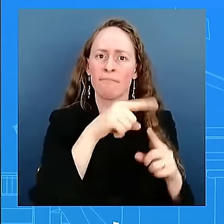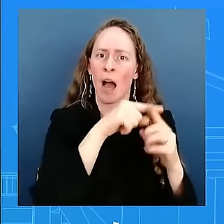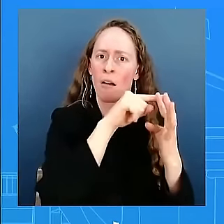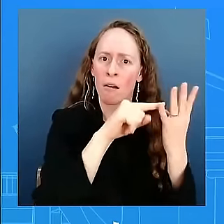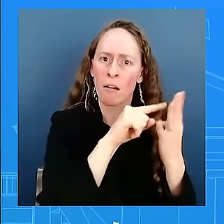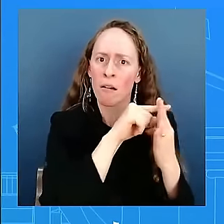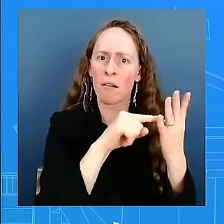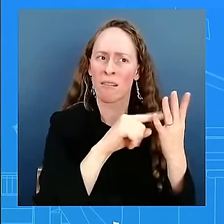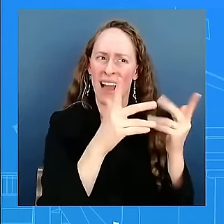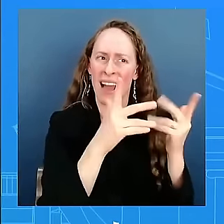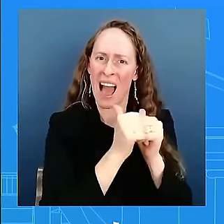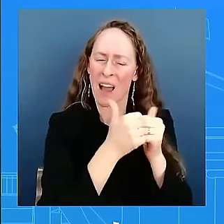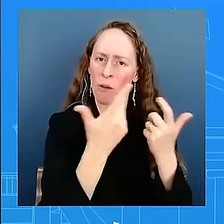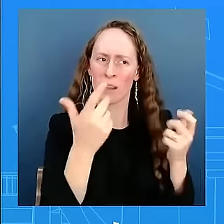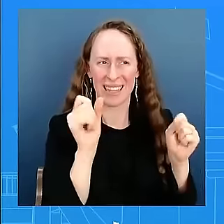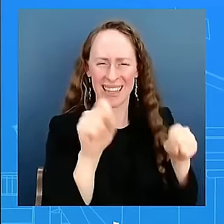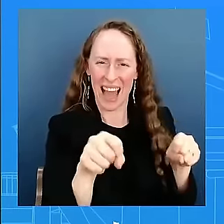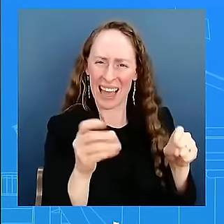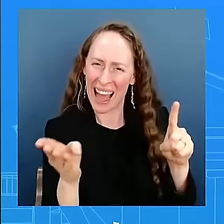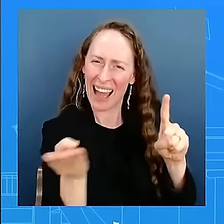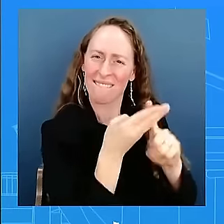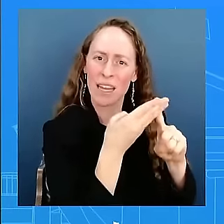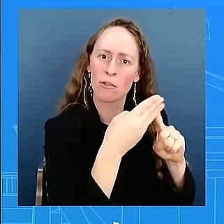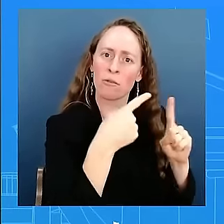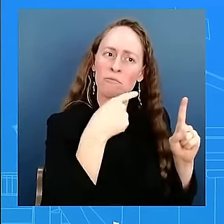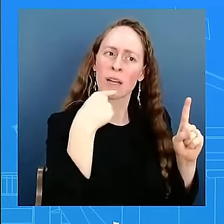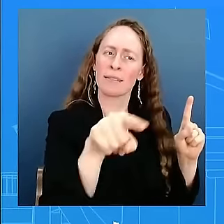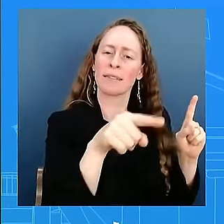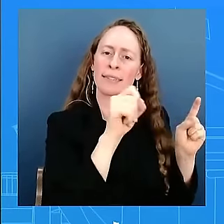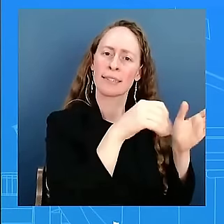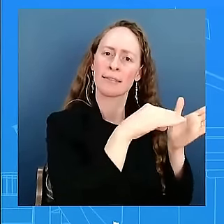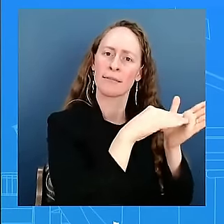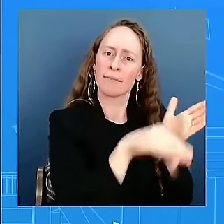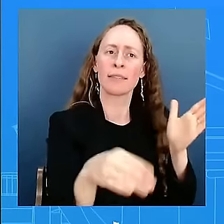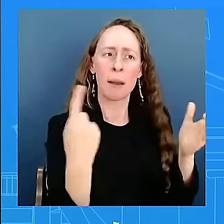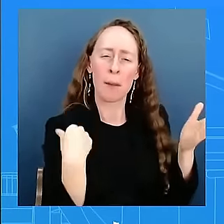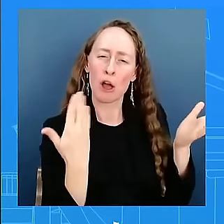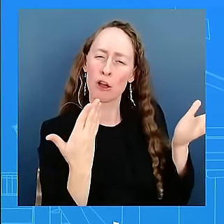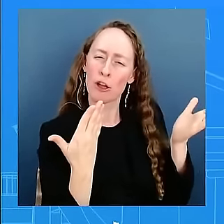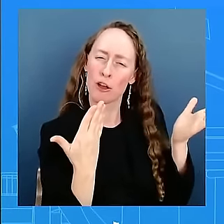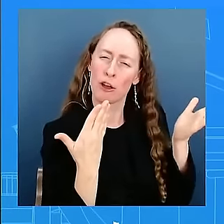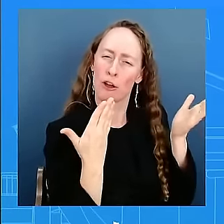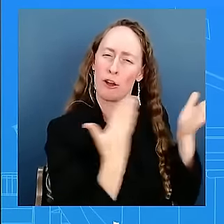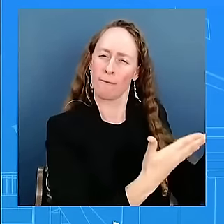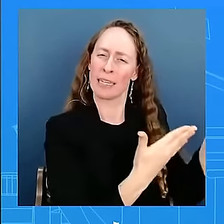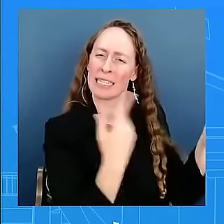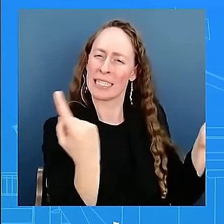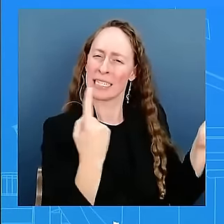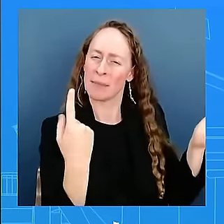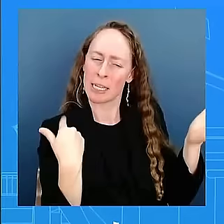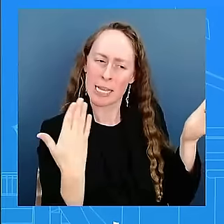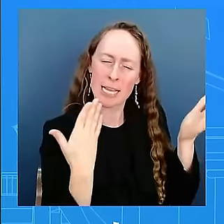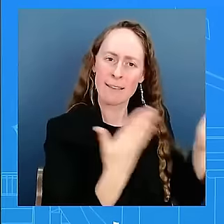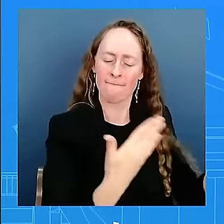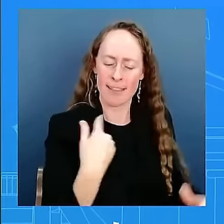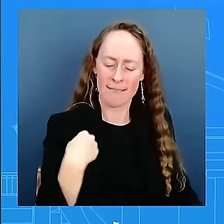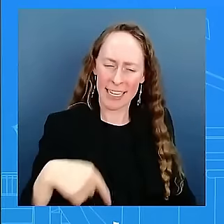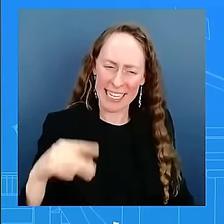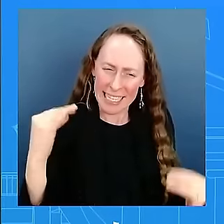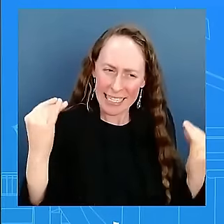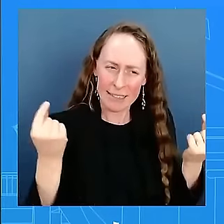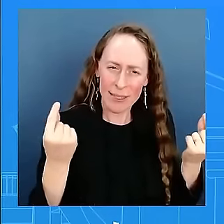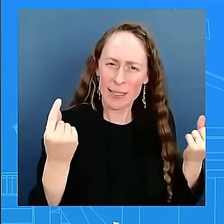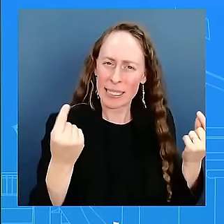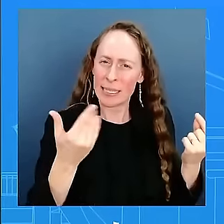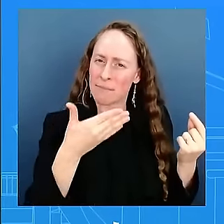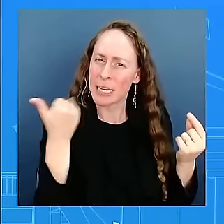happen. And it was through an iterative process of back and forth with various of the allies